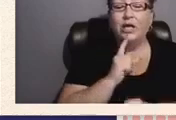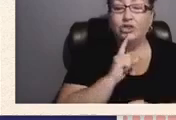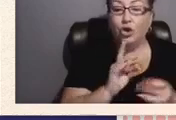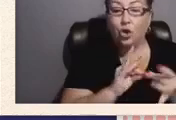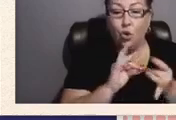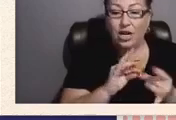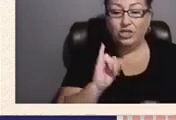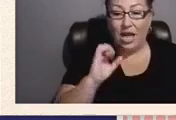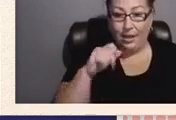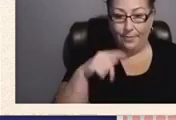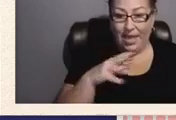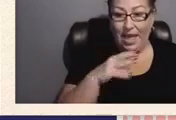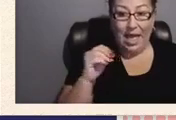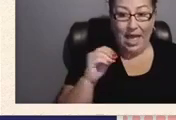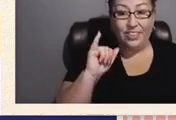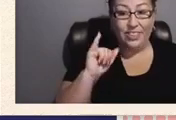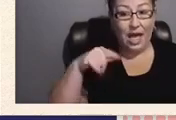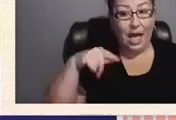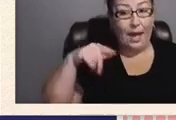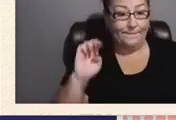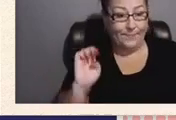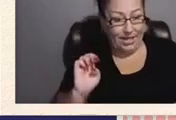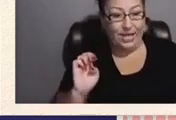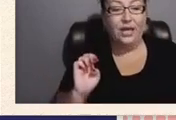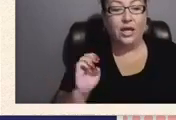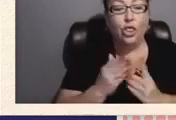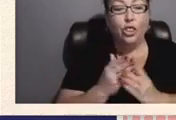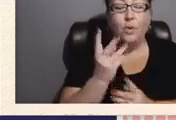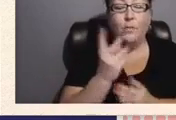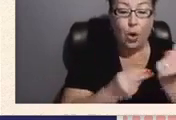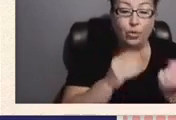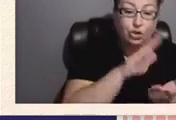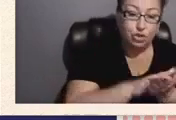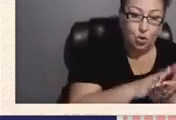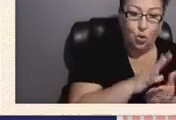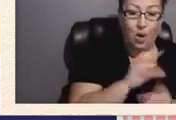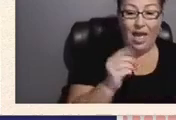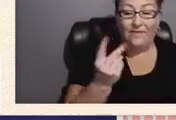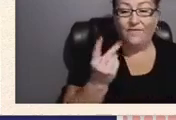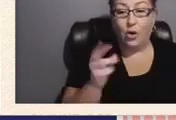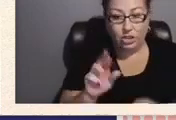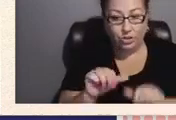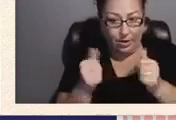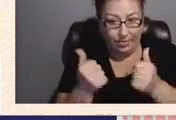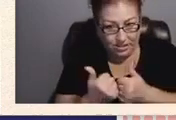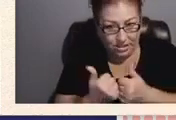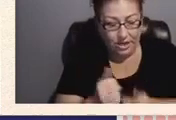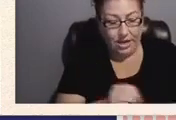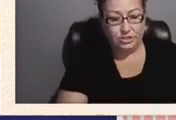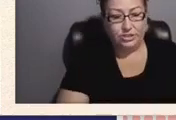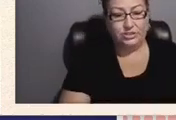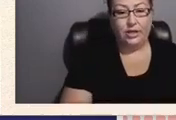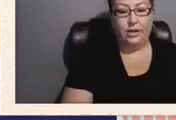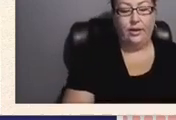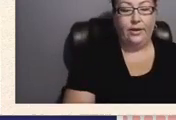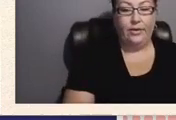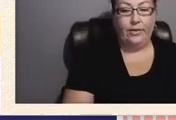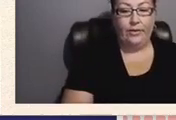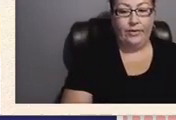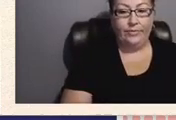the IEP and the IPE through both the school and the vocational rehabilitation